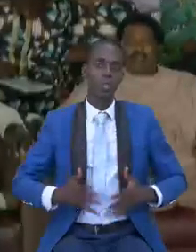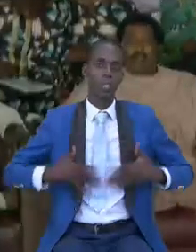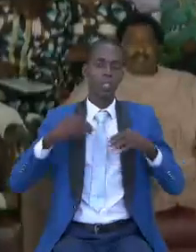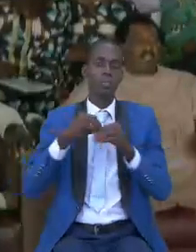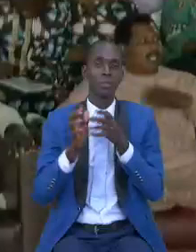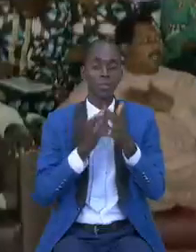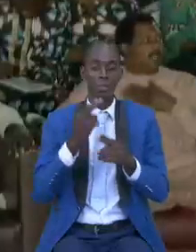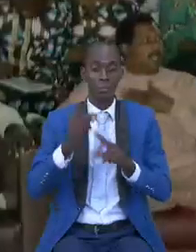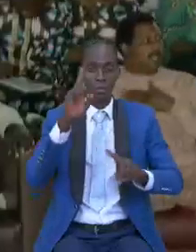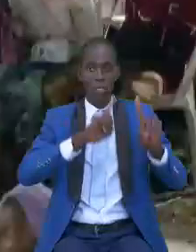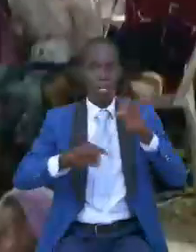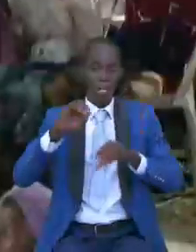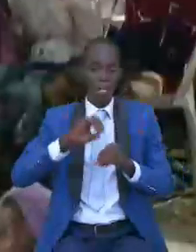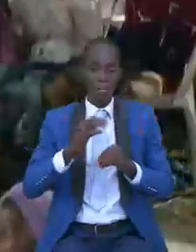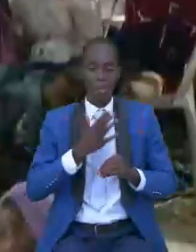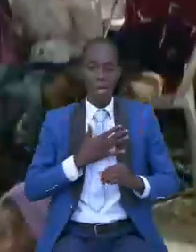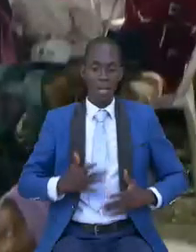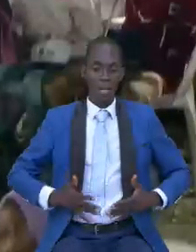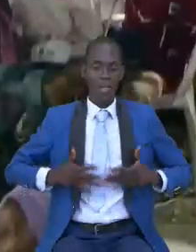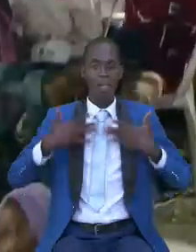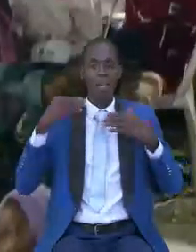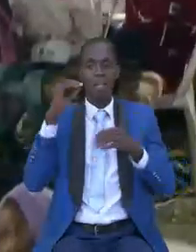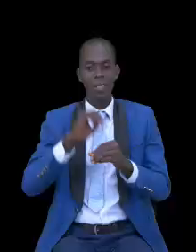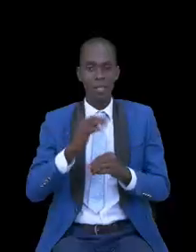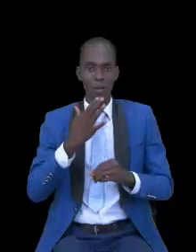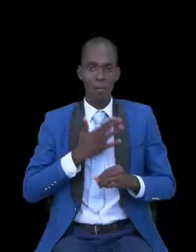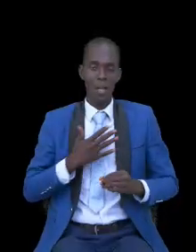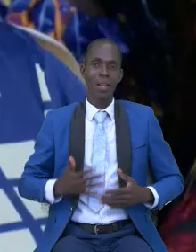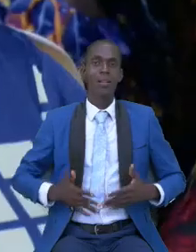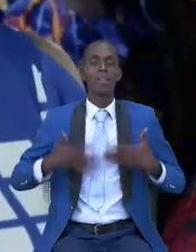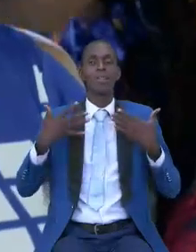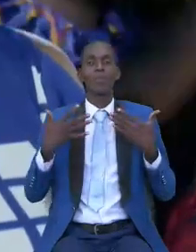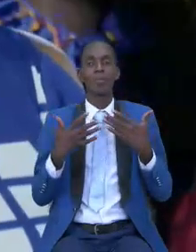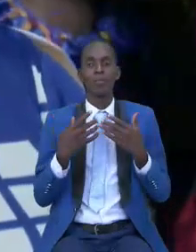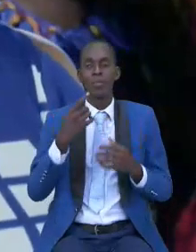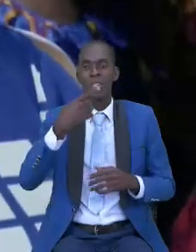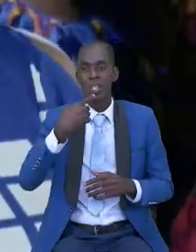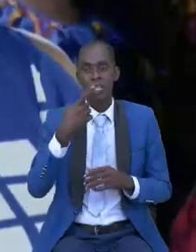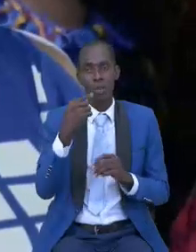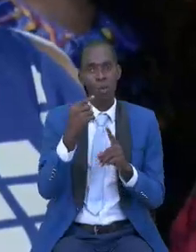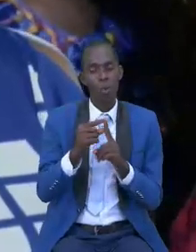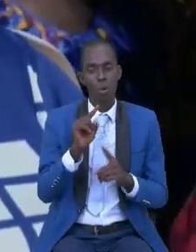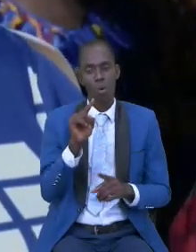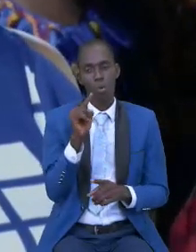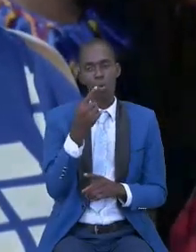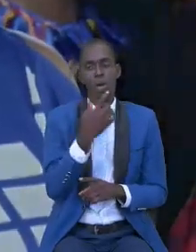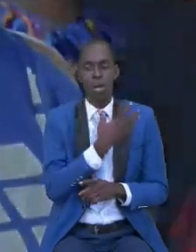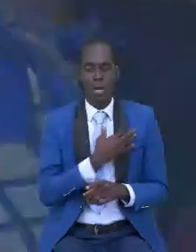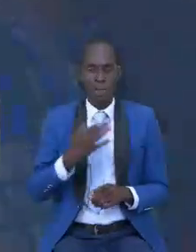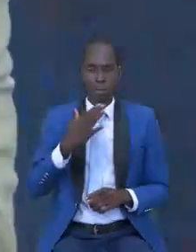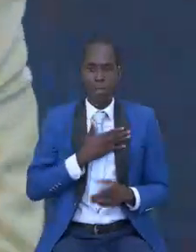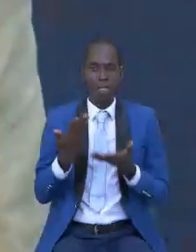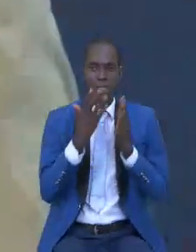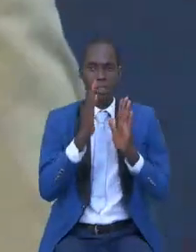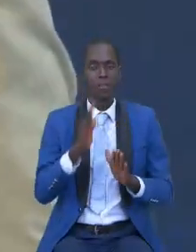my life. In my life. Speak the word only, and my servant shall